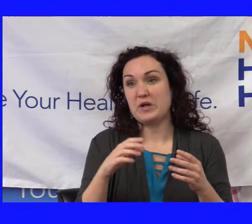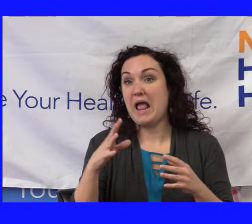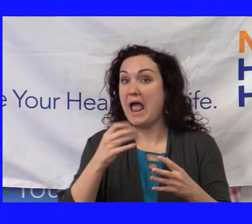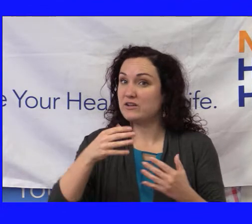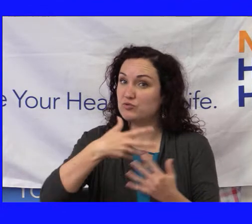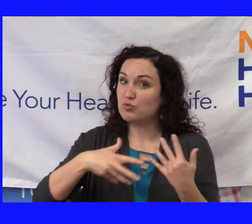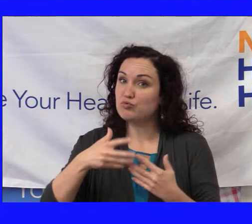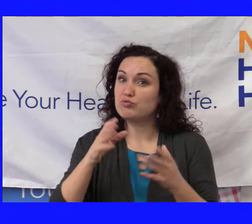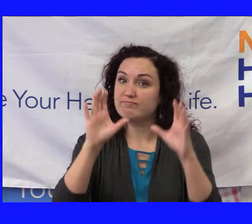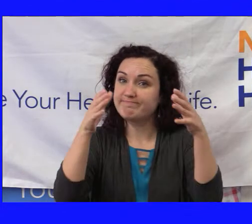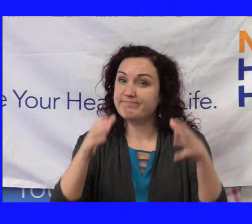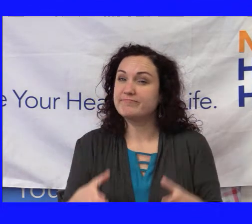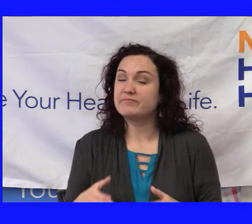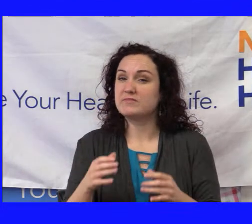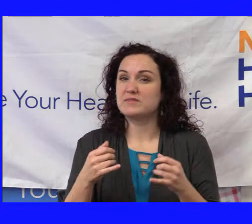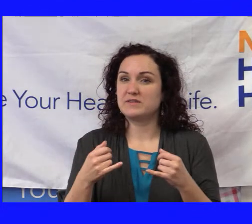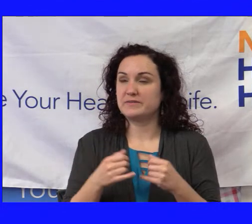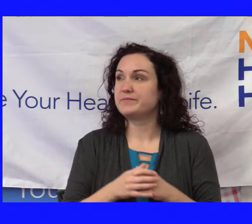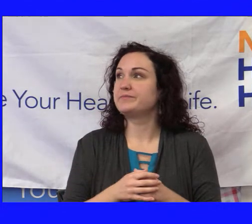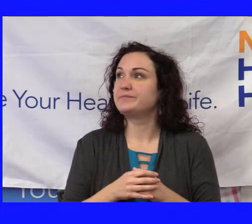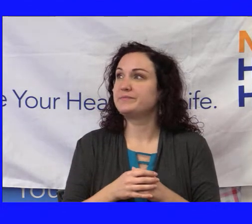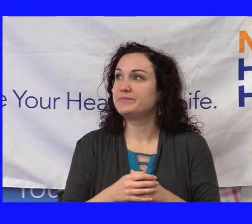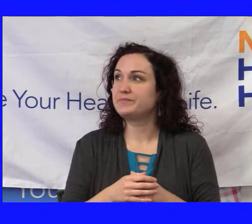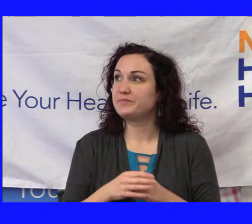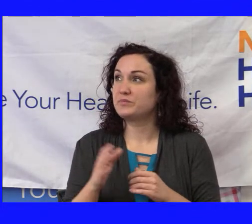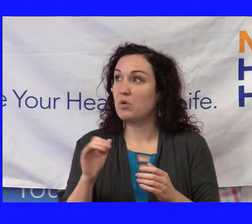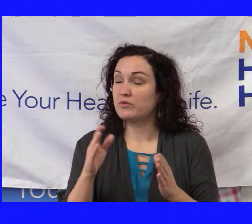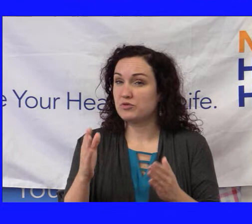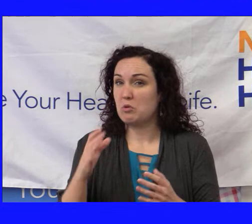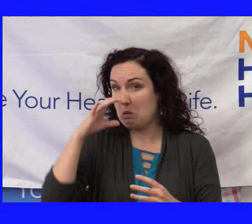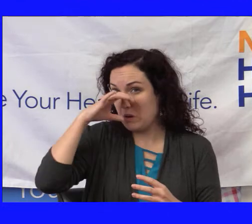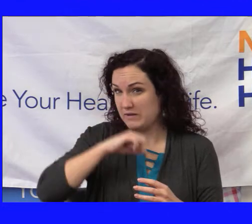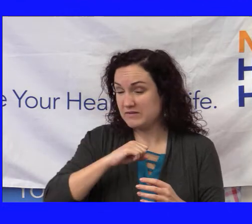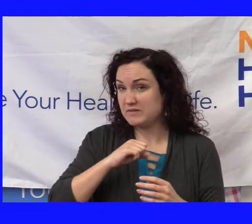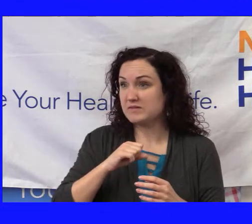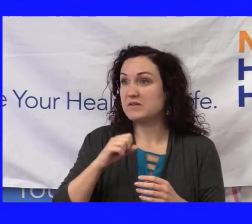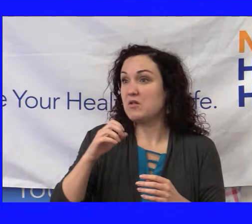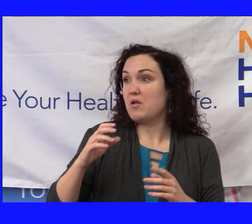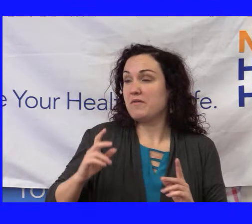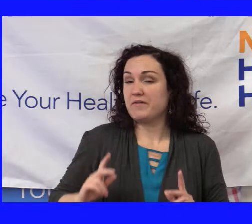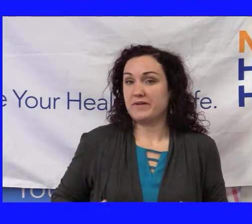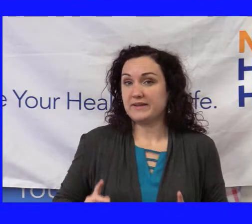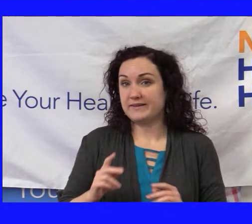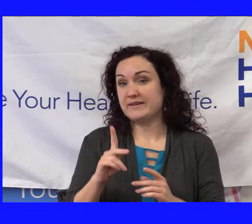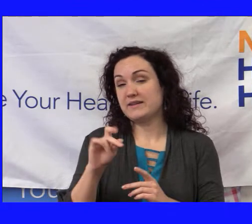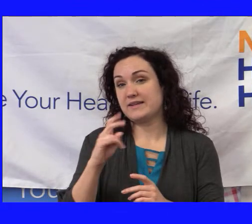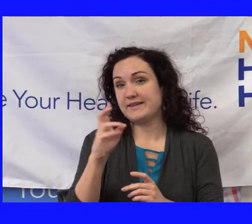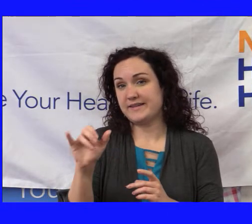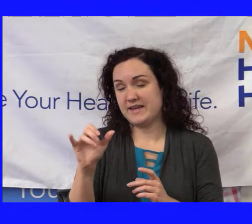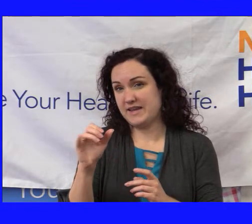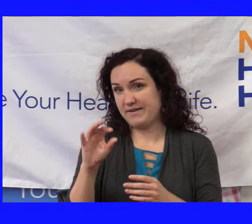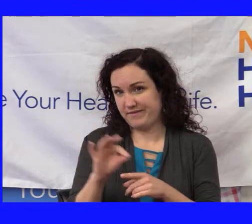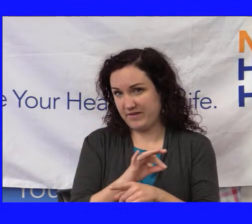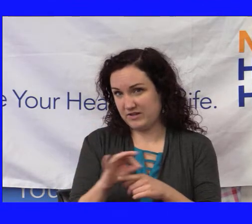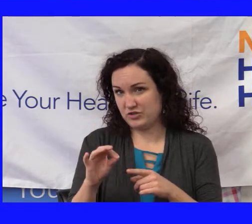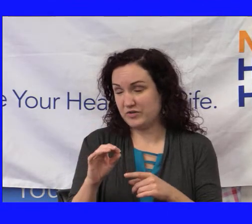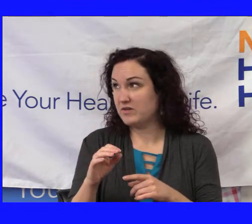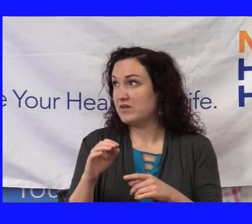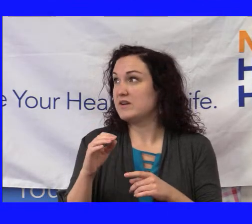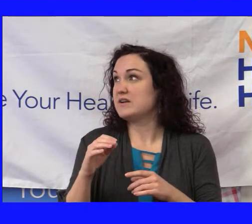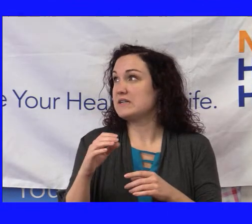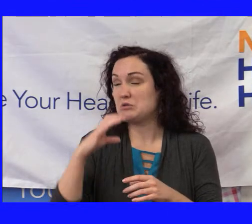used equations that provide clinicians with an estimation of a patient's kidney function, which is known as estimated or